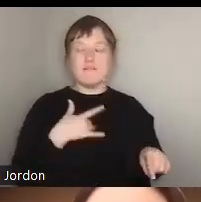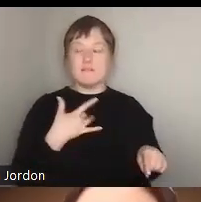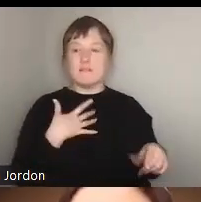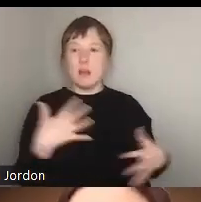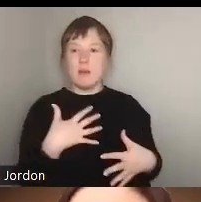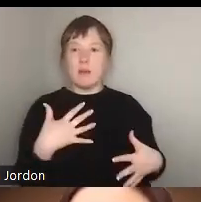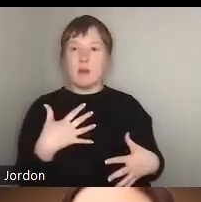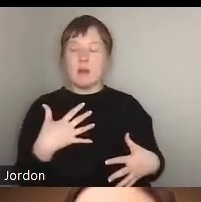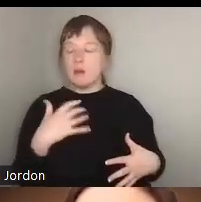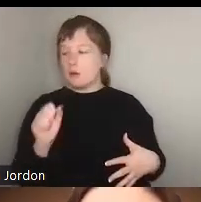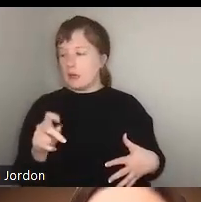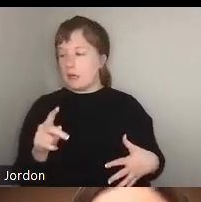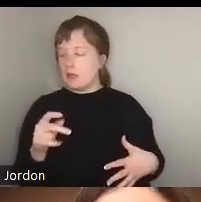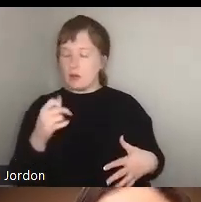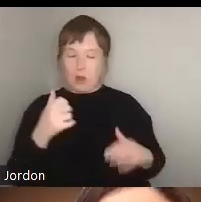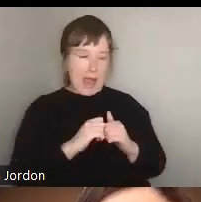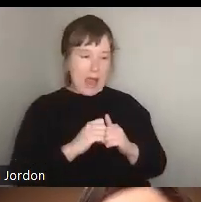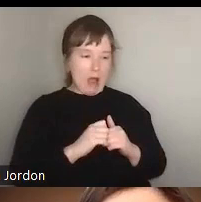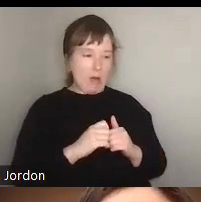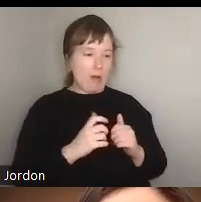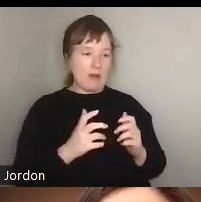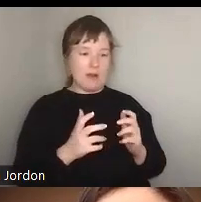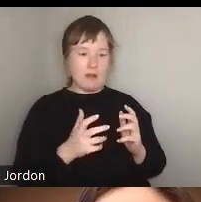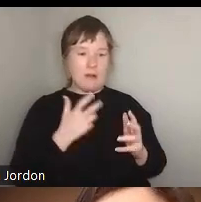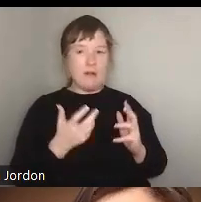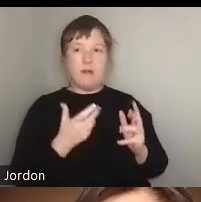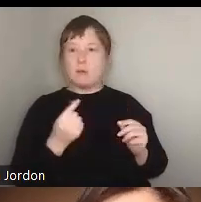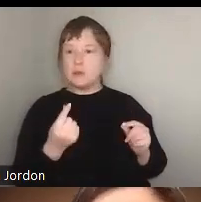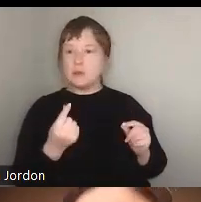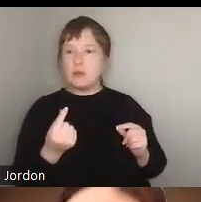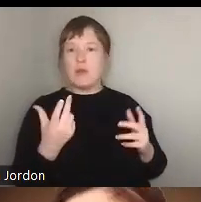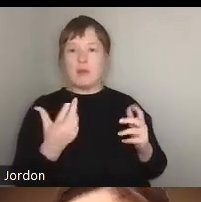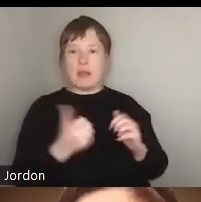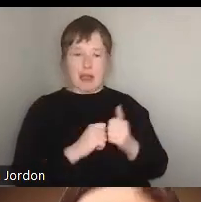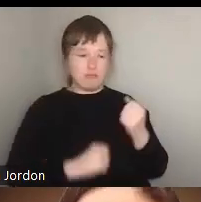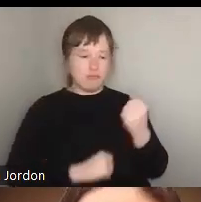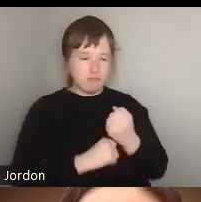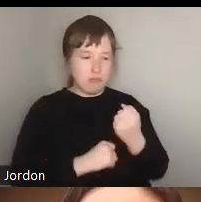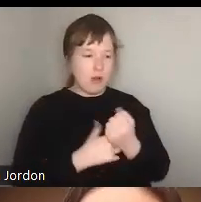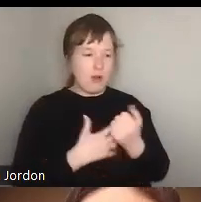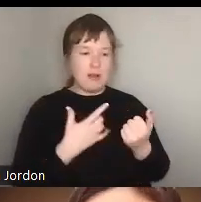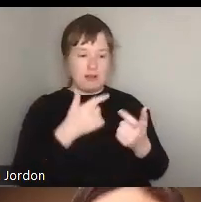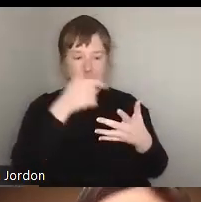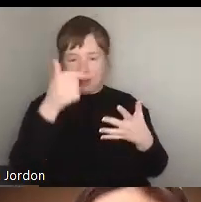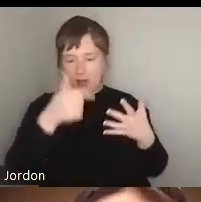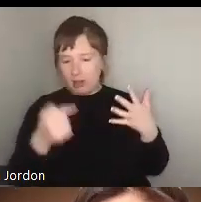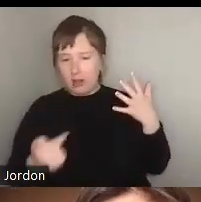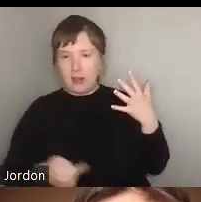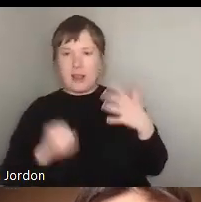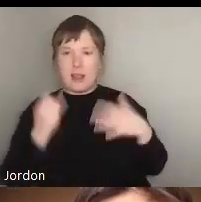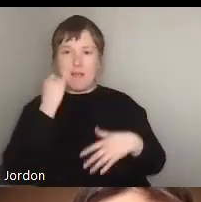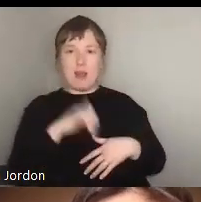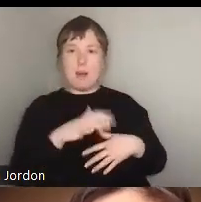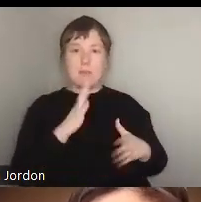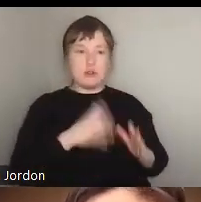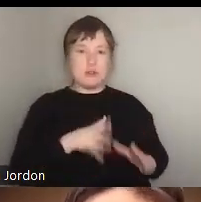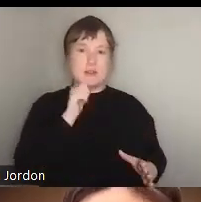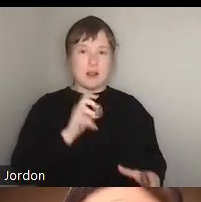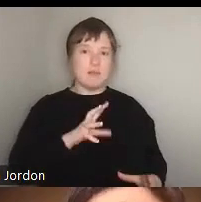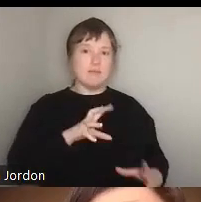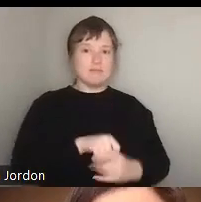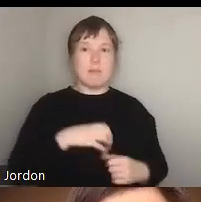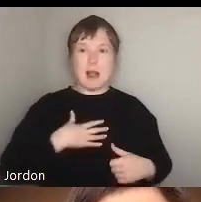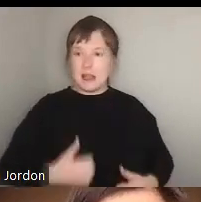well, how am I going to, get assistance in these areas that I need if that person is no longer part of my life?